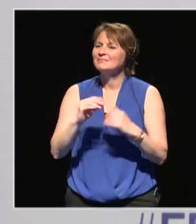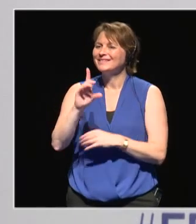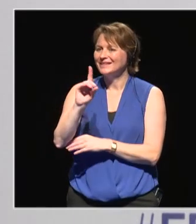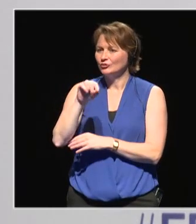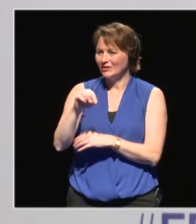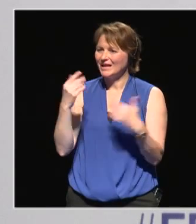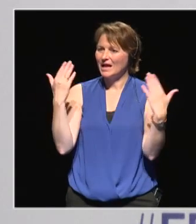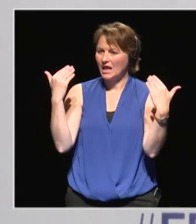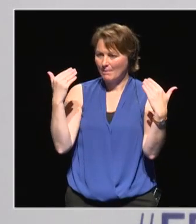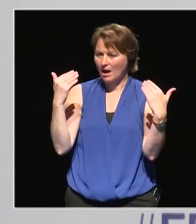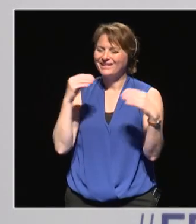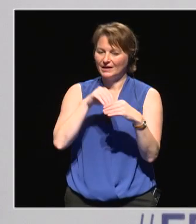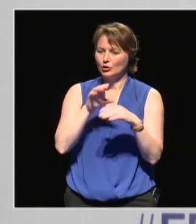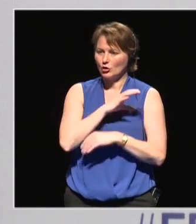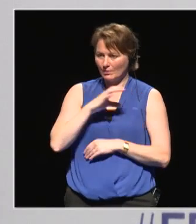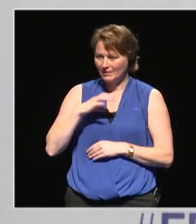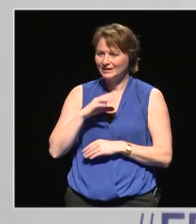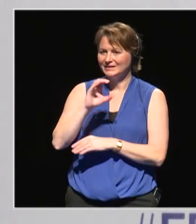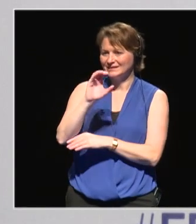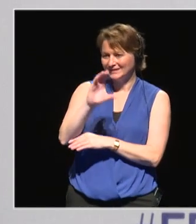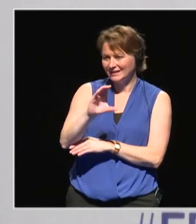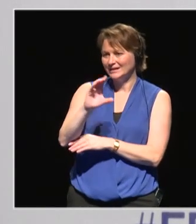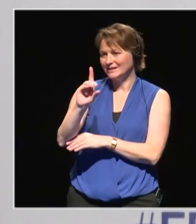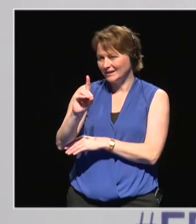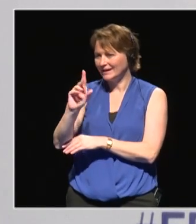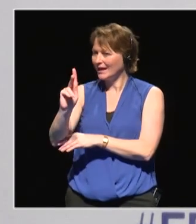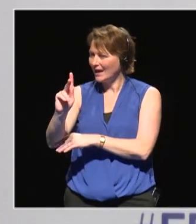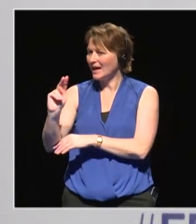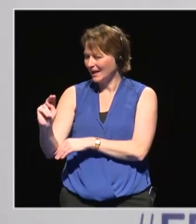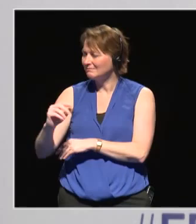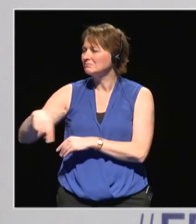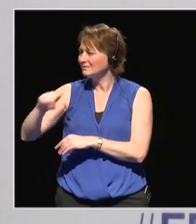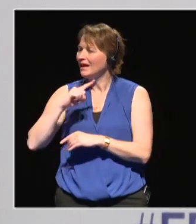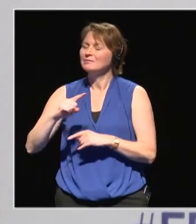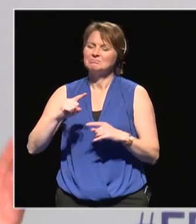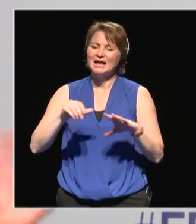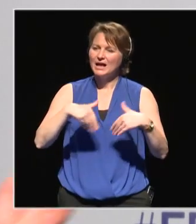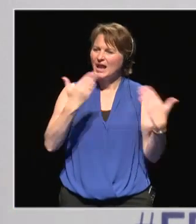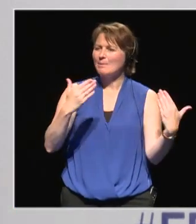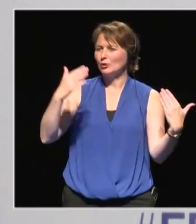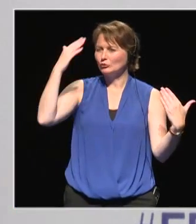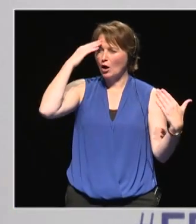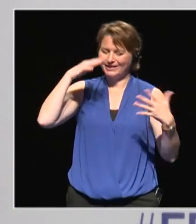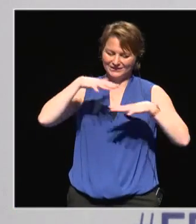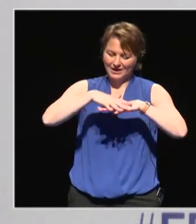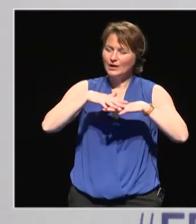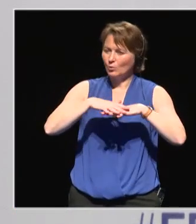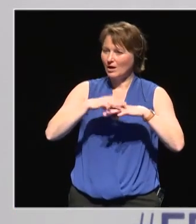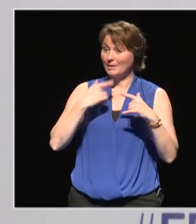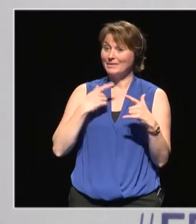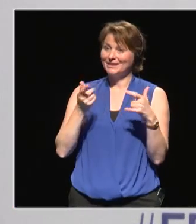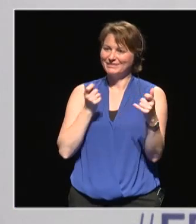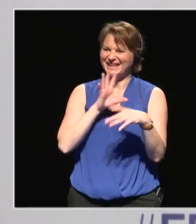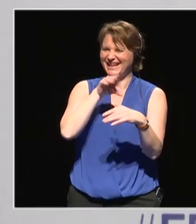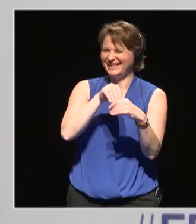the Commission. CDKN, the Climate and Development Knowledge Network, which I also chair. Sam Bickersteth, the CEO of